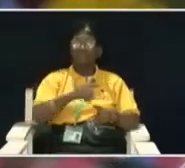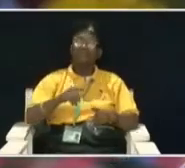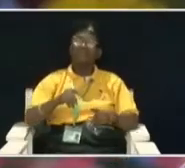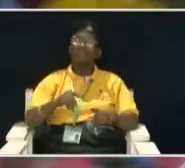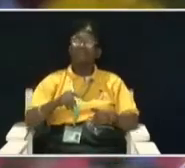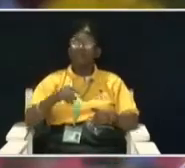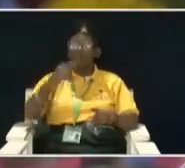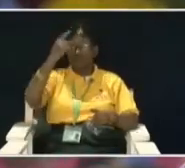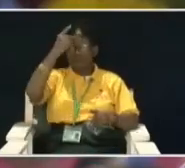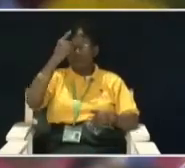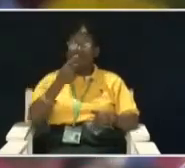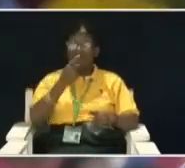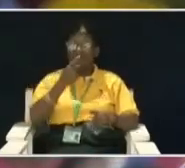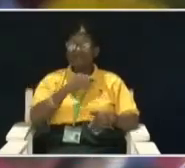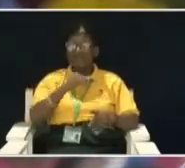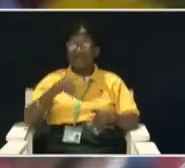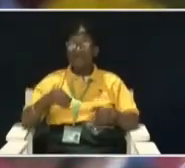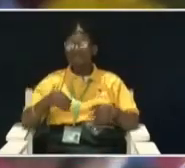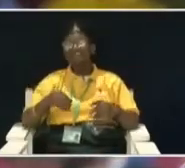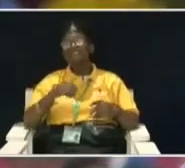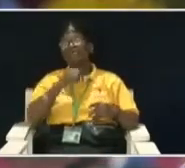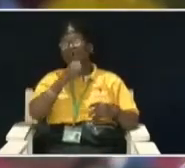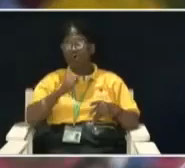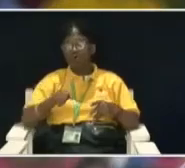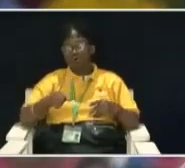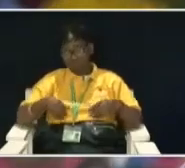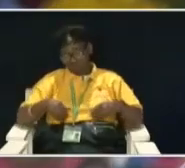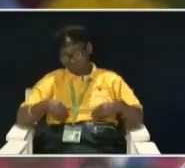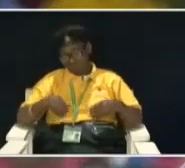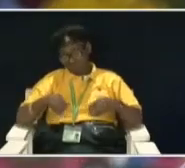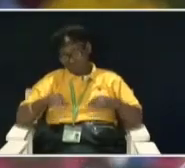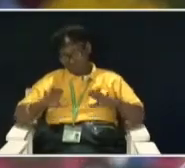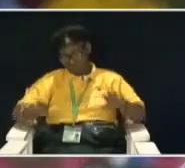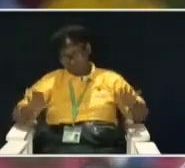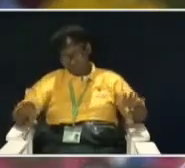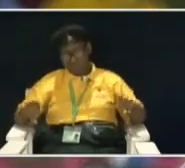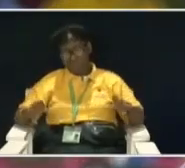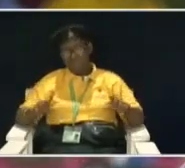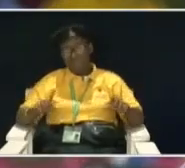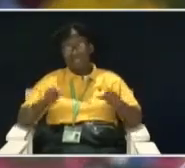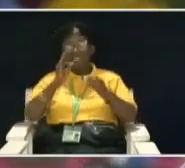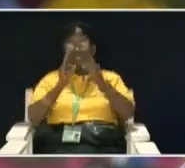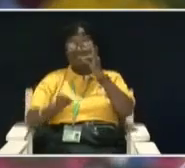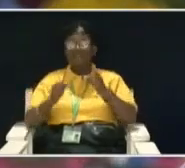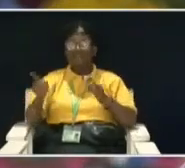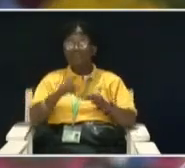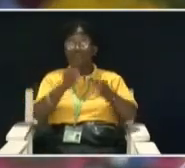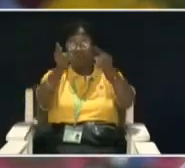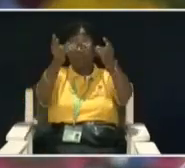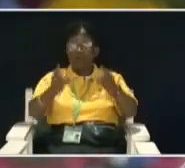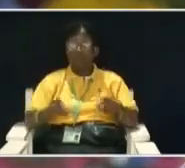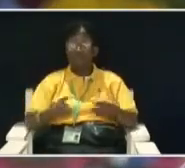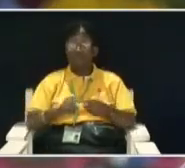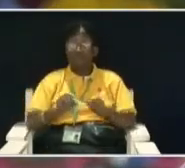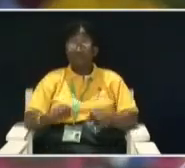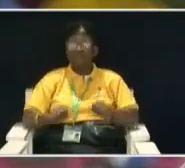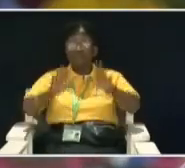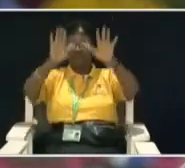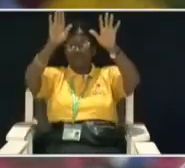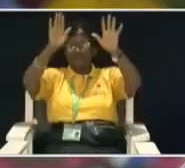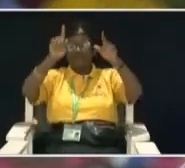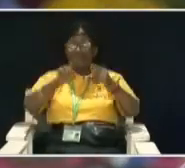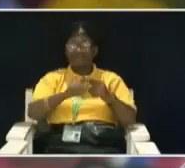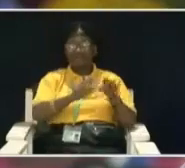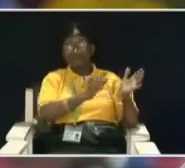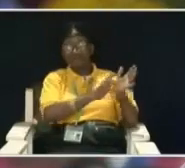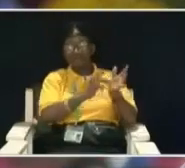talking about. If you want to give your life to Jesus Christ, please come. But make sure, if